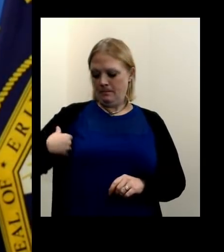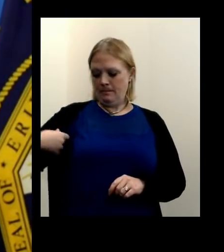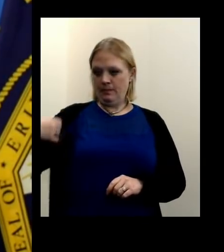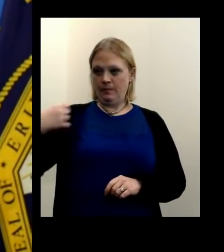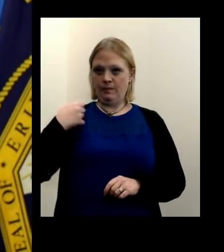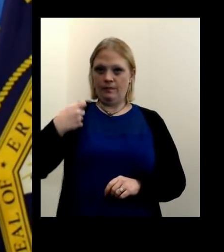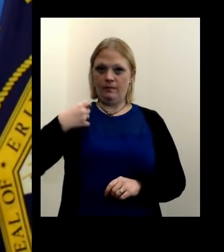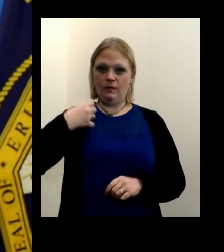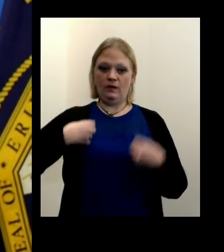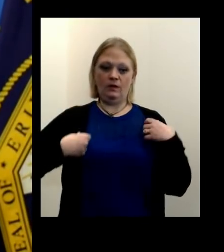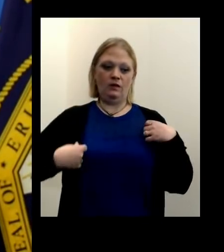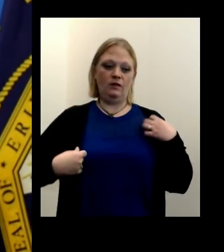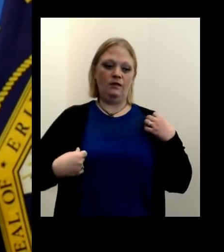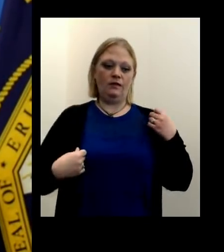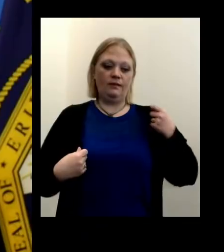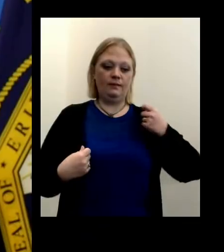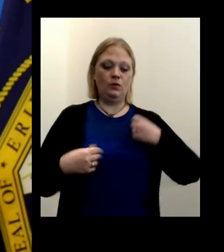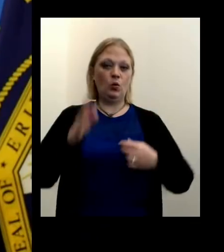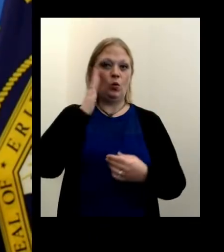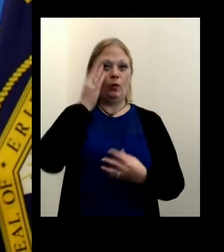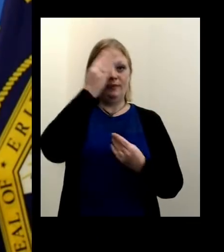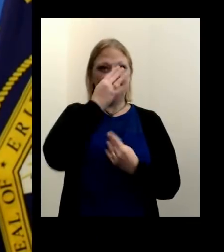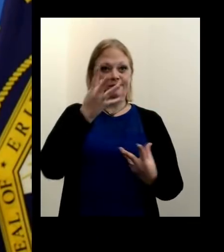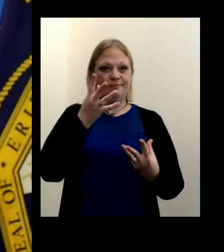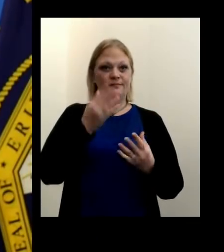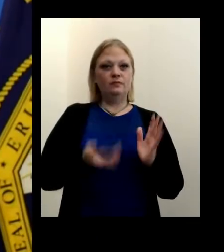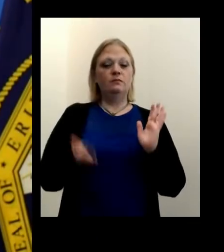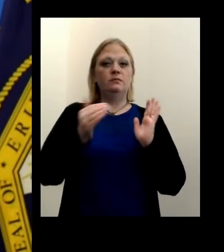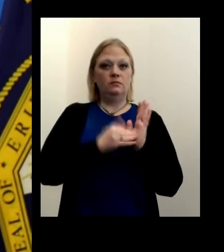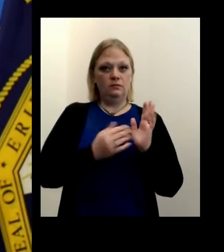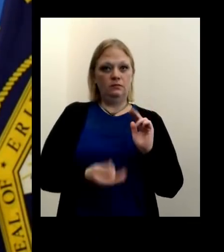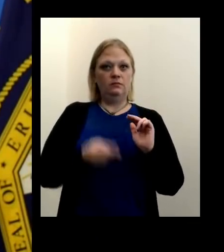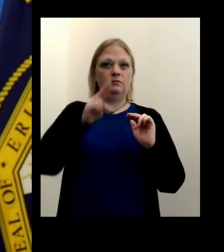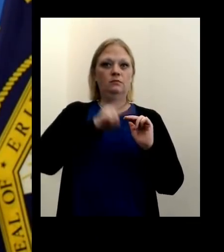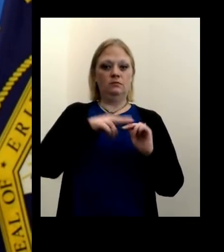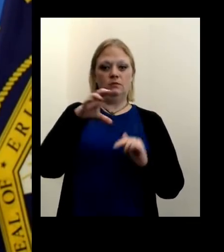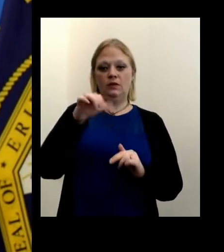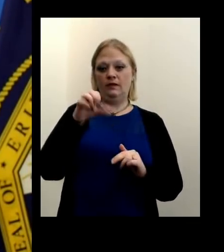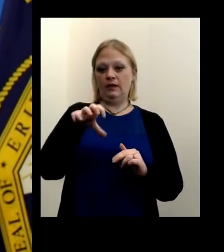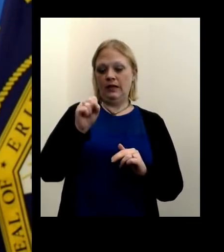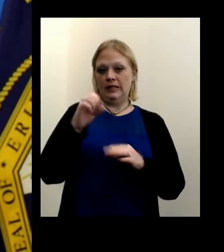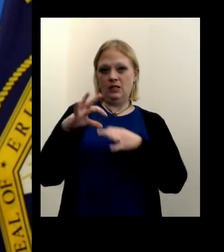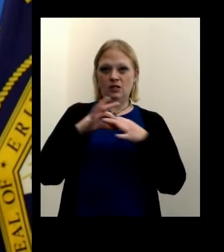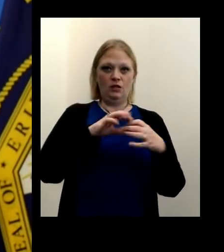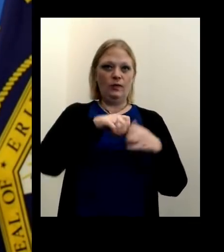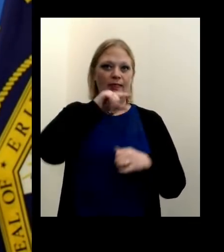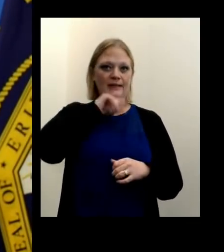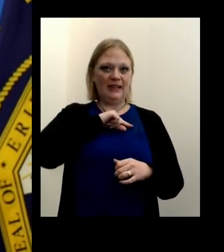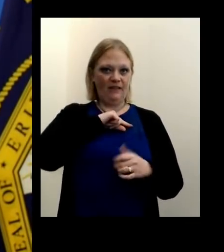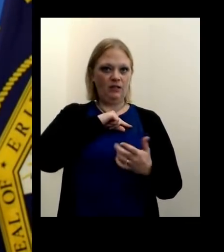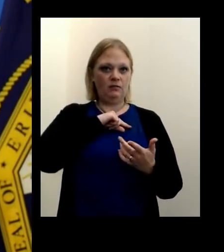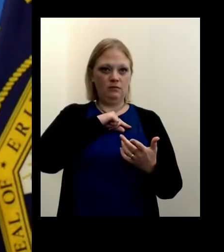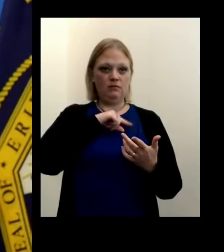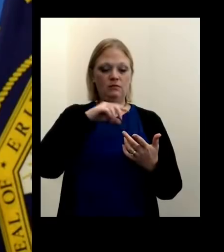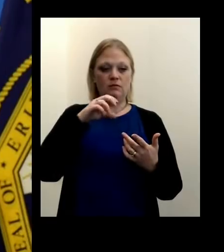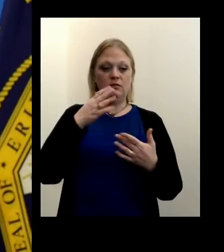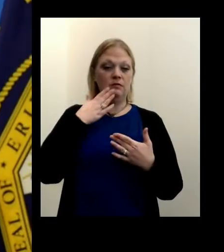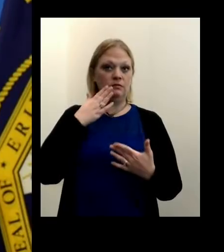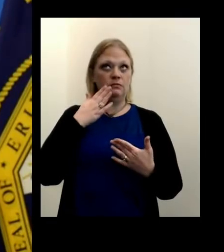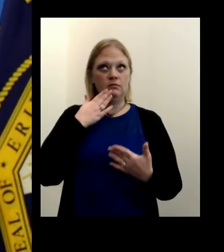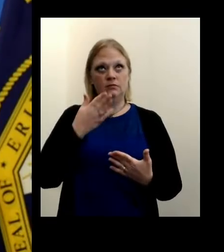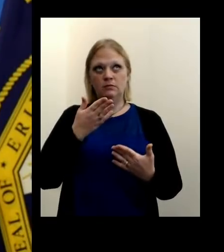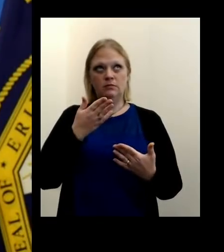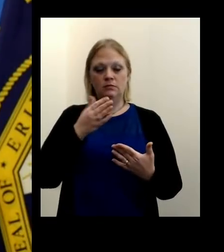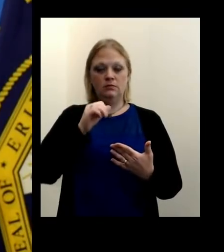again seeing increases in cases affiliated with Thanksgiving, though thankfully we have not seen the